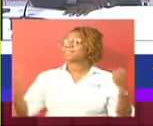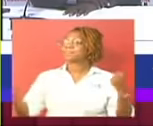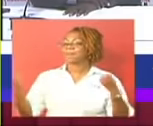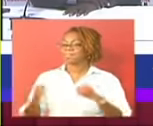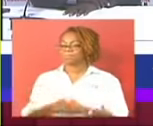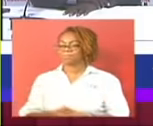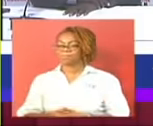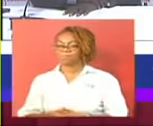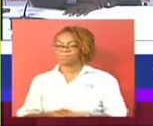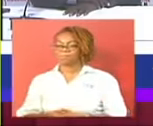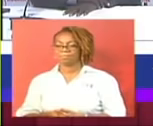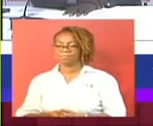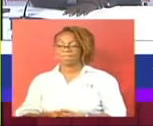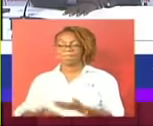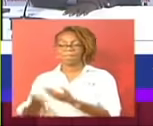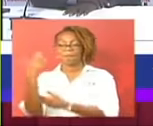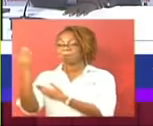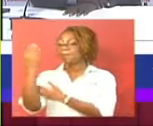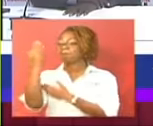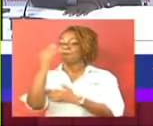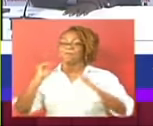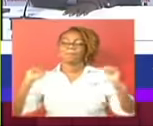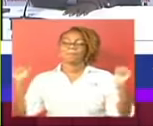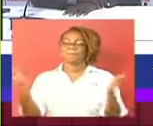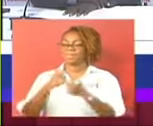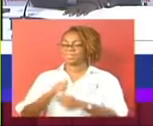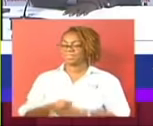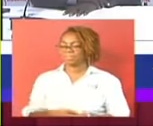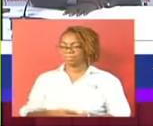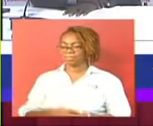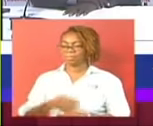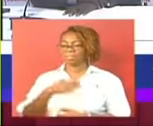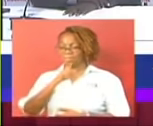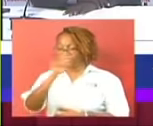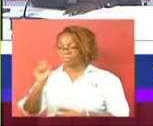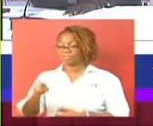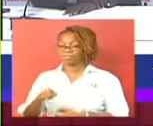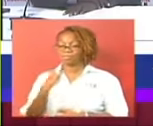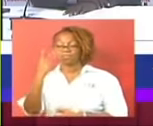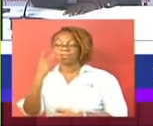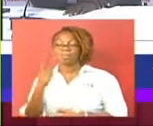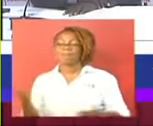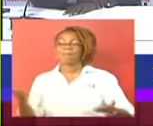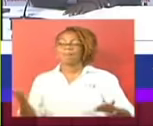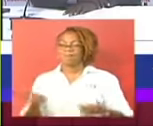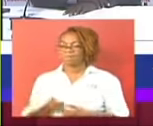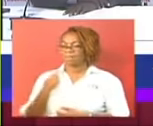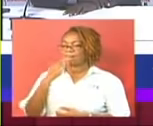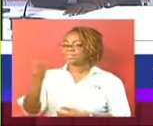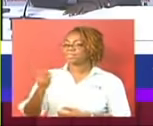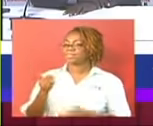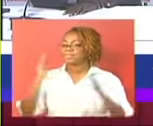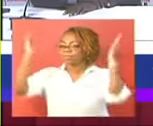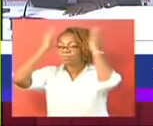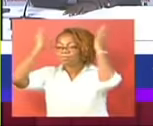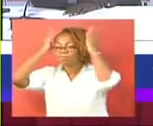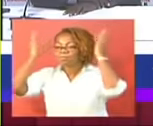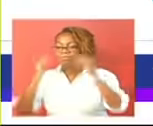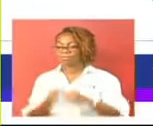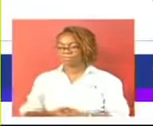Hi, good morning, everyone. Kimry Fletcher from Trinidad Express. My two questions this morning would be for Dr. Hines. Dr. Hines, there was a